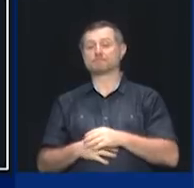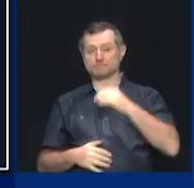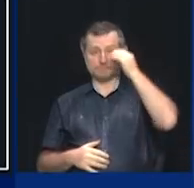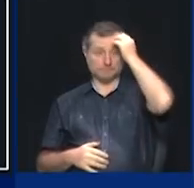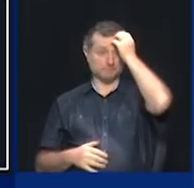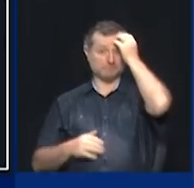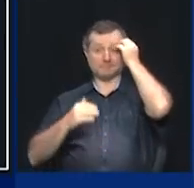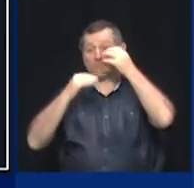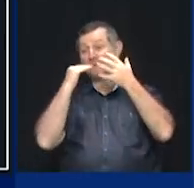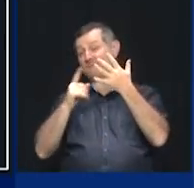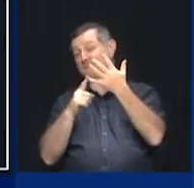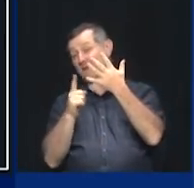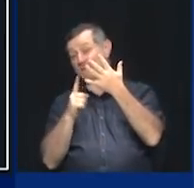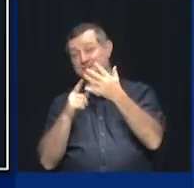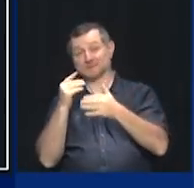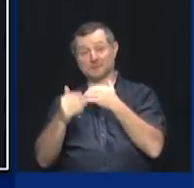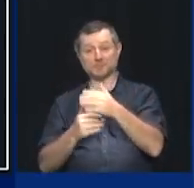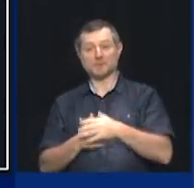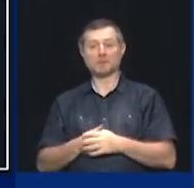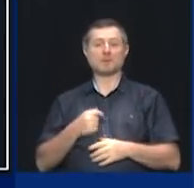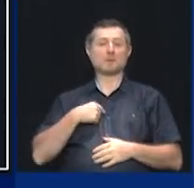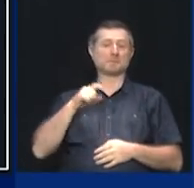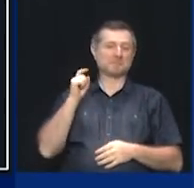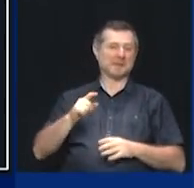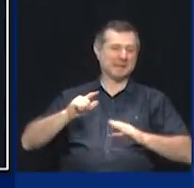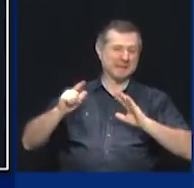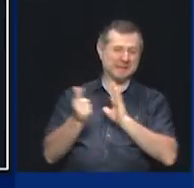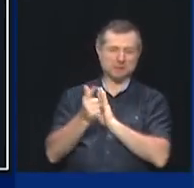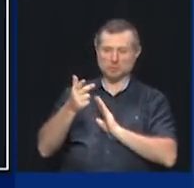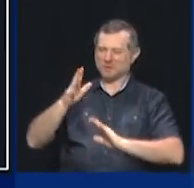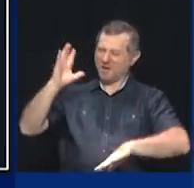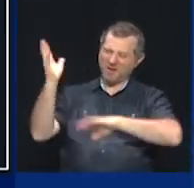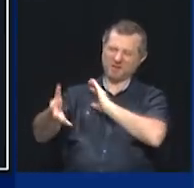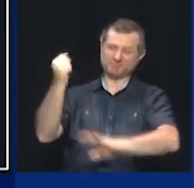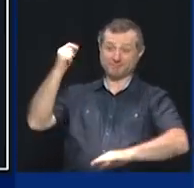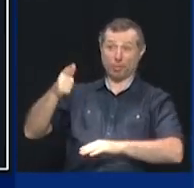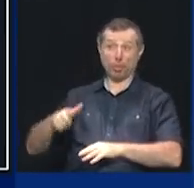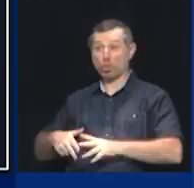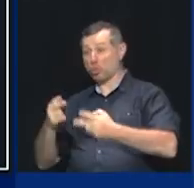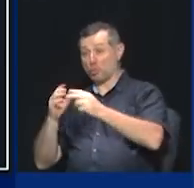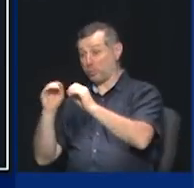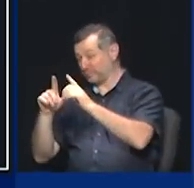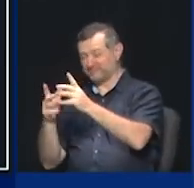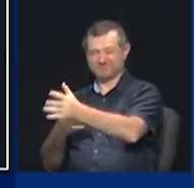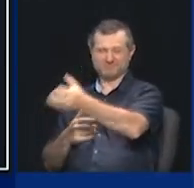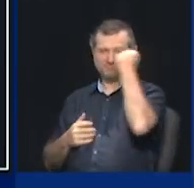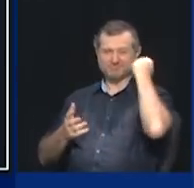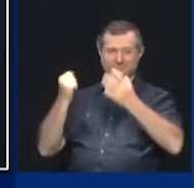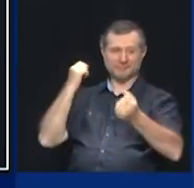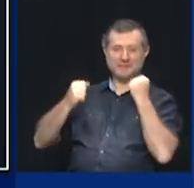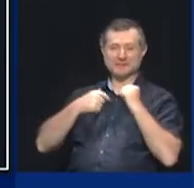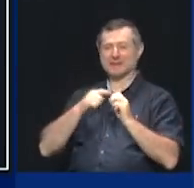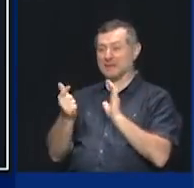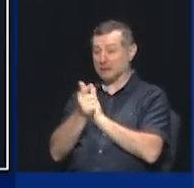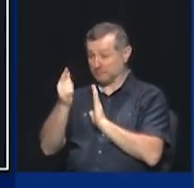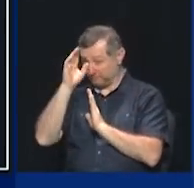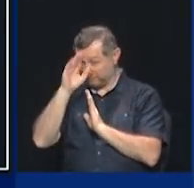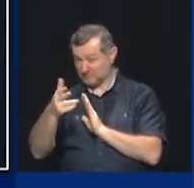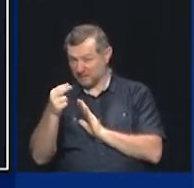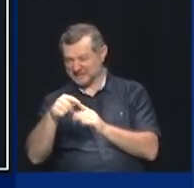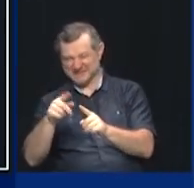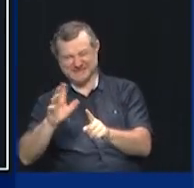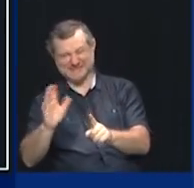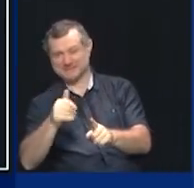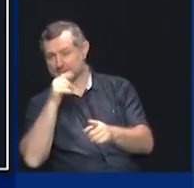Step five, you have to get illegal guns off the street. Illegal guns. Why?